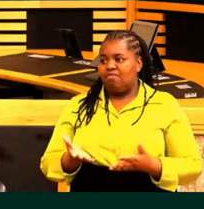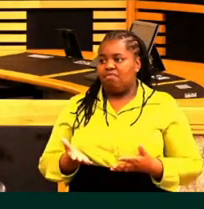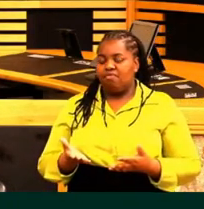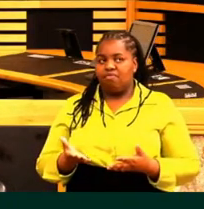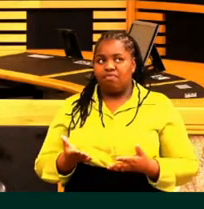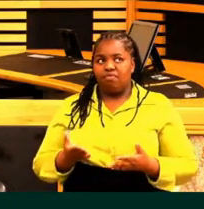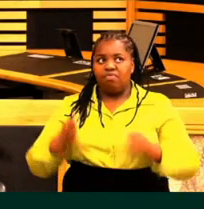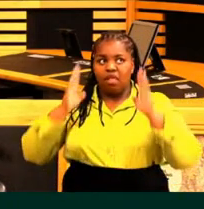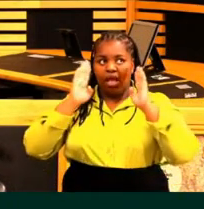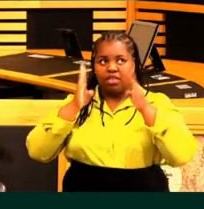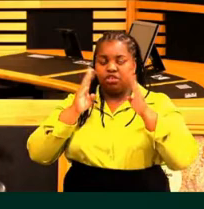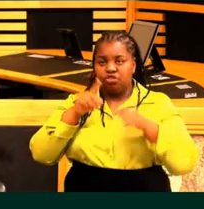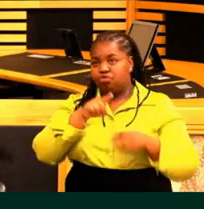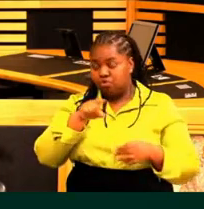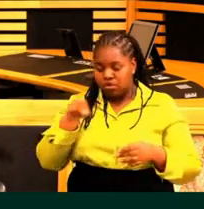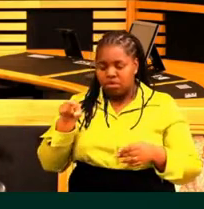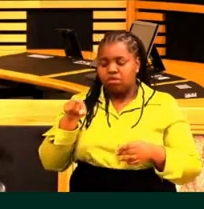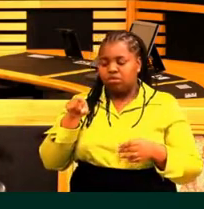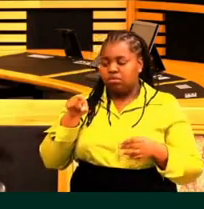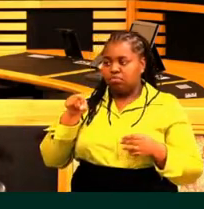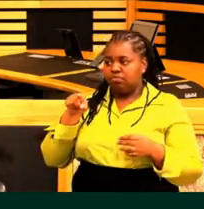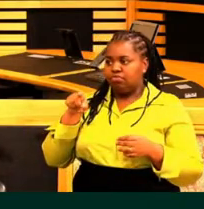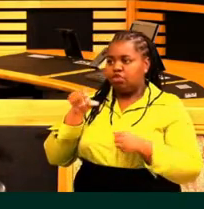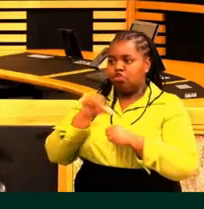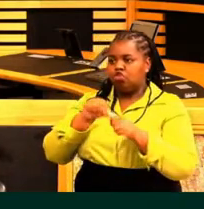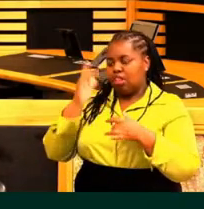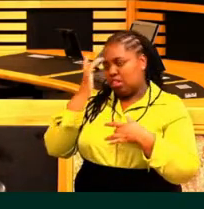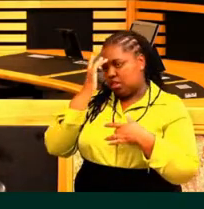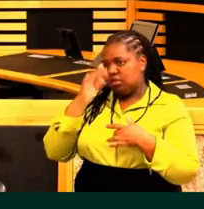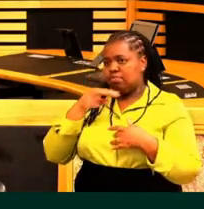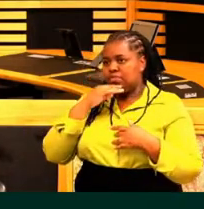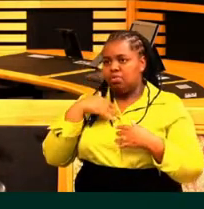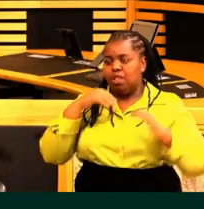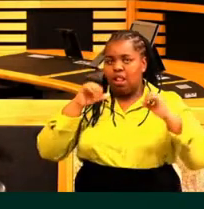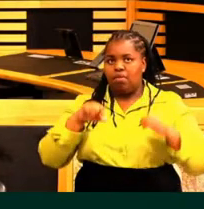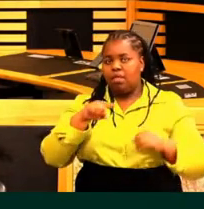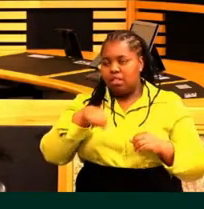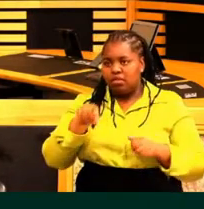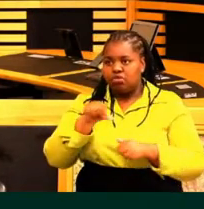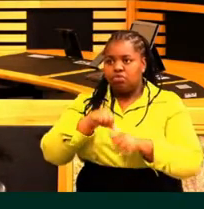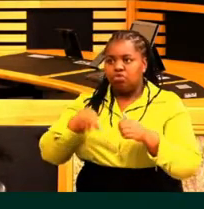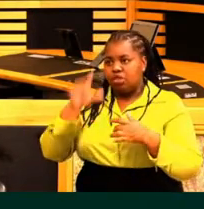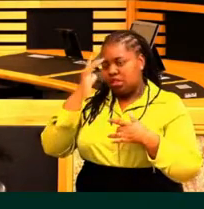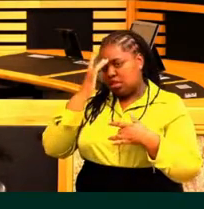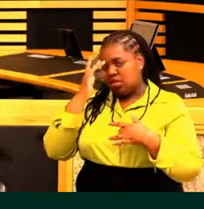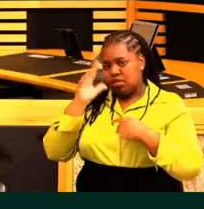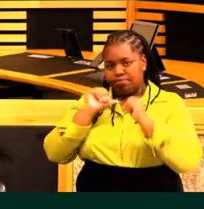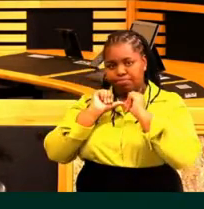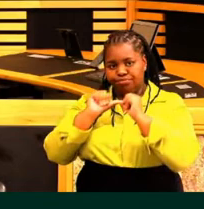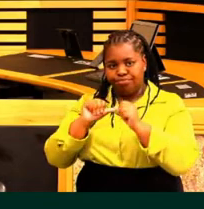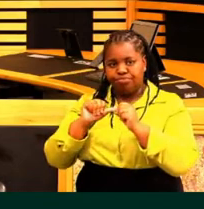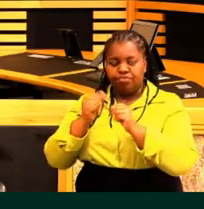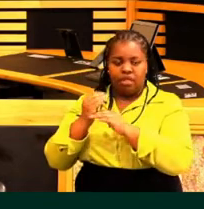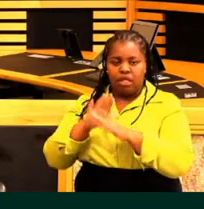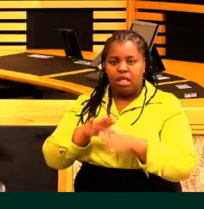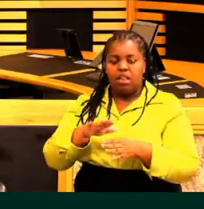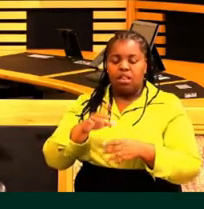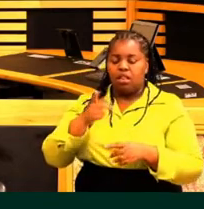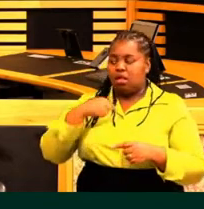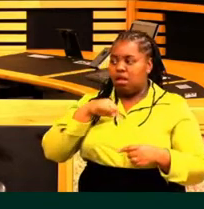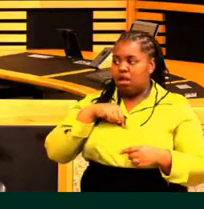attention to these social Eve then we are allowing these social ease to consume our youth